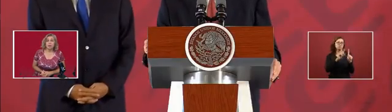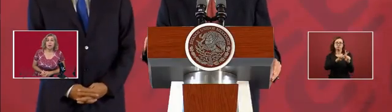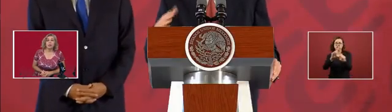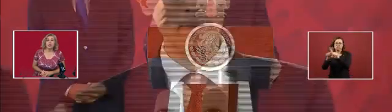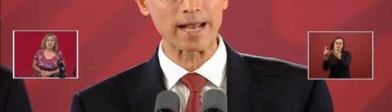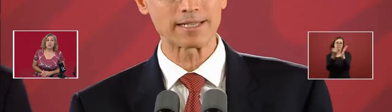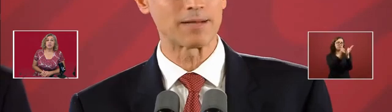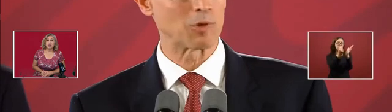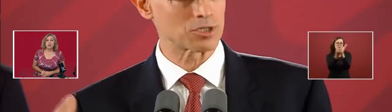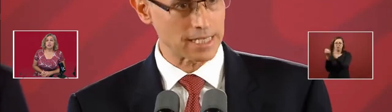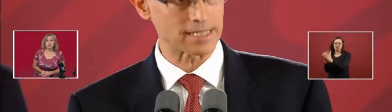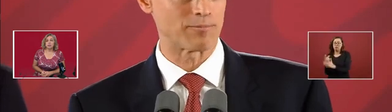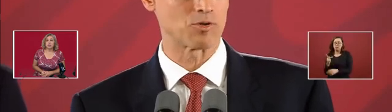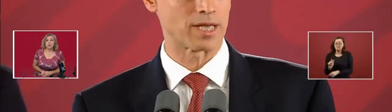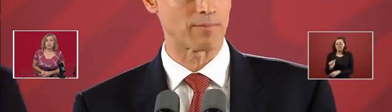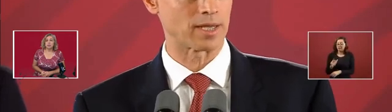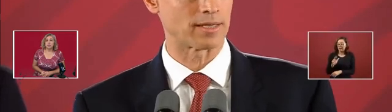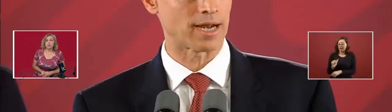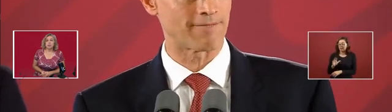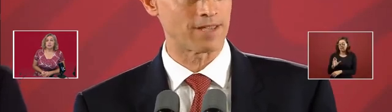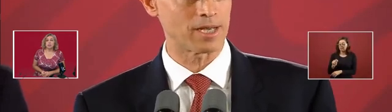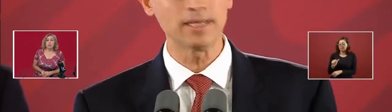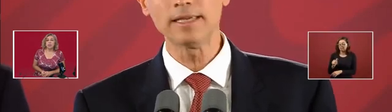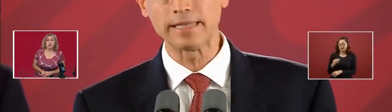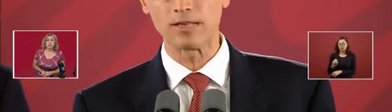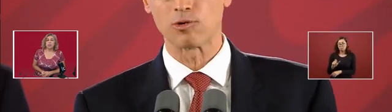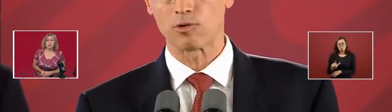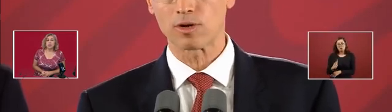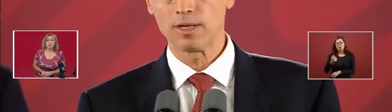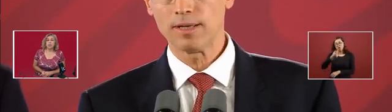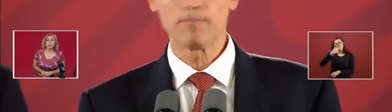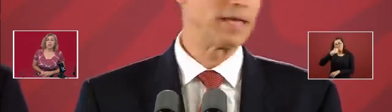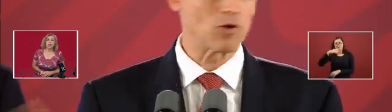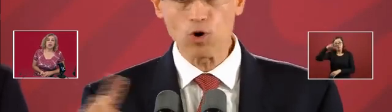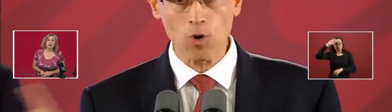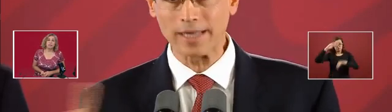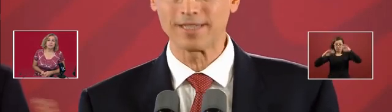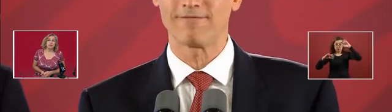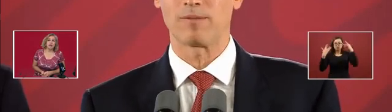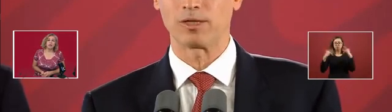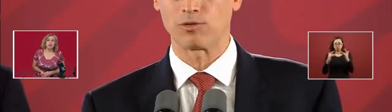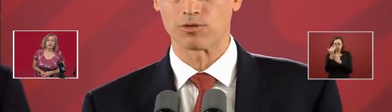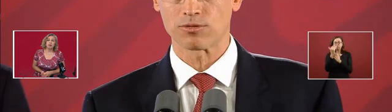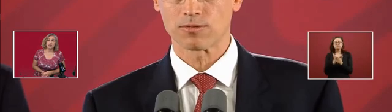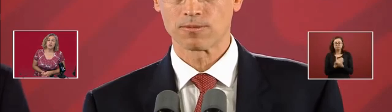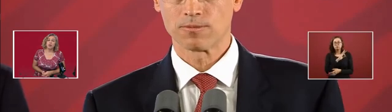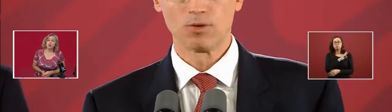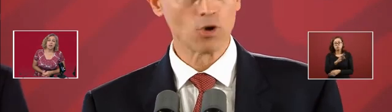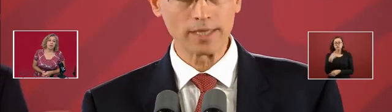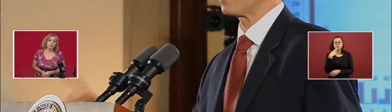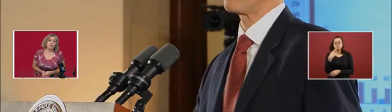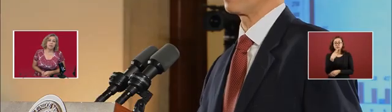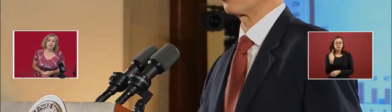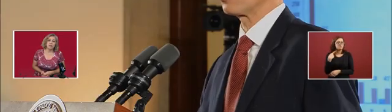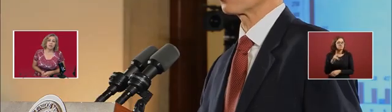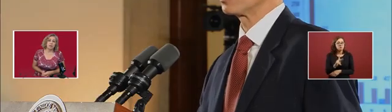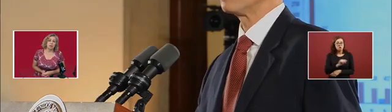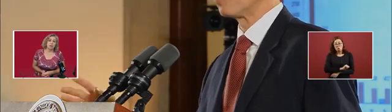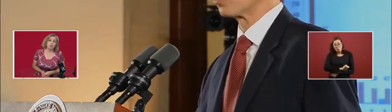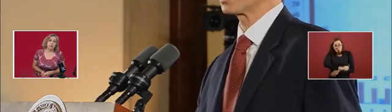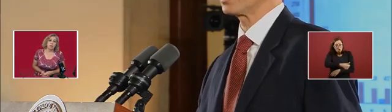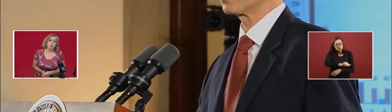with anti-inflammatories. No for anti-inflammatories with dengue. You could use it for, you can